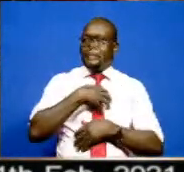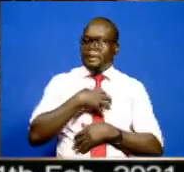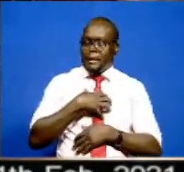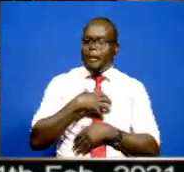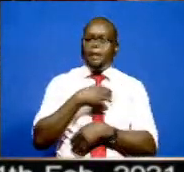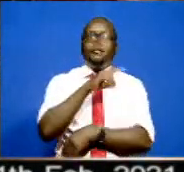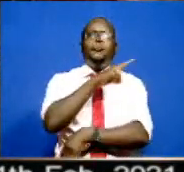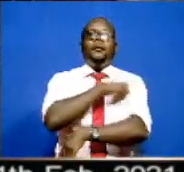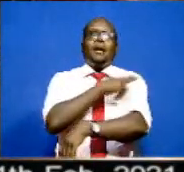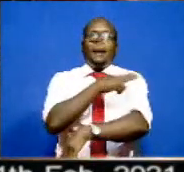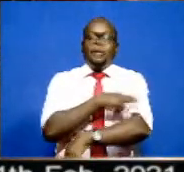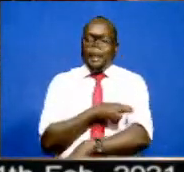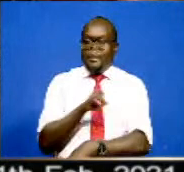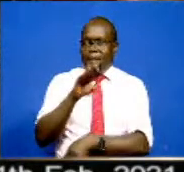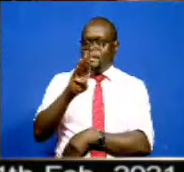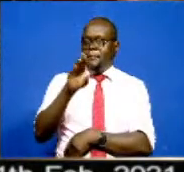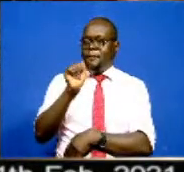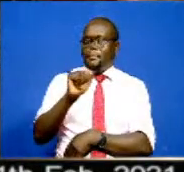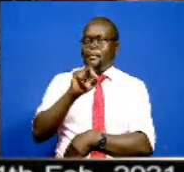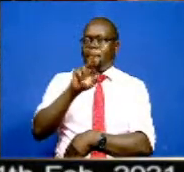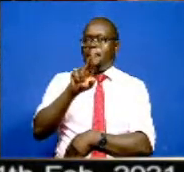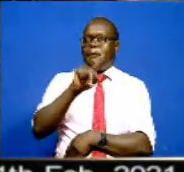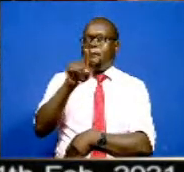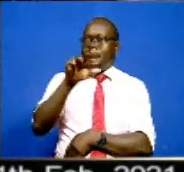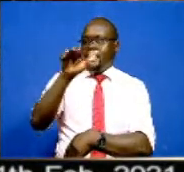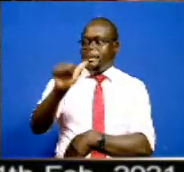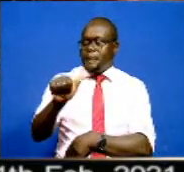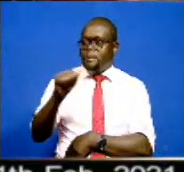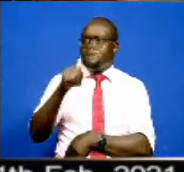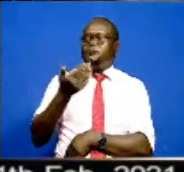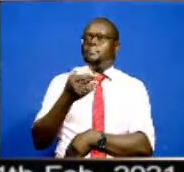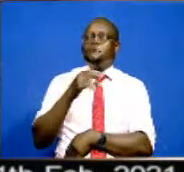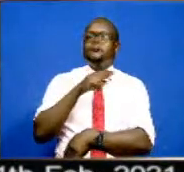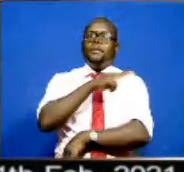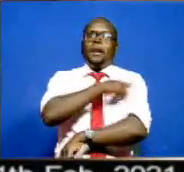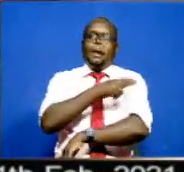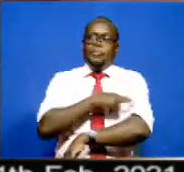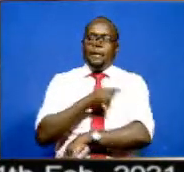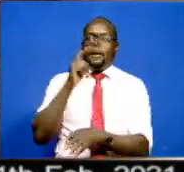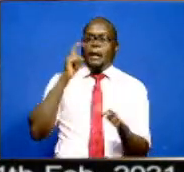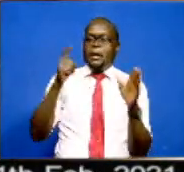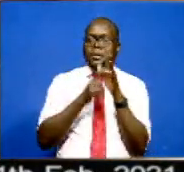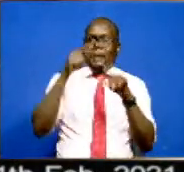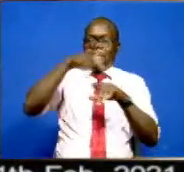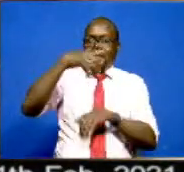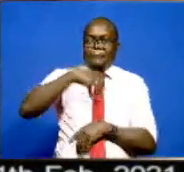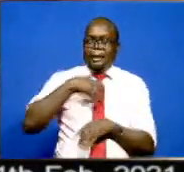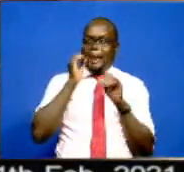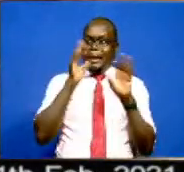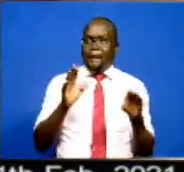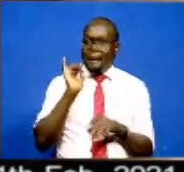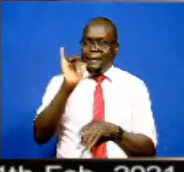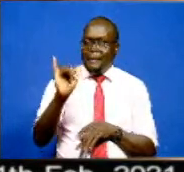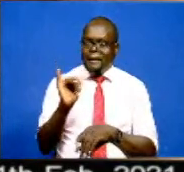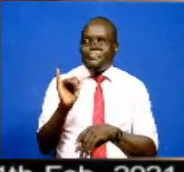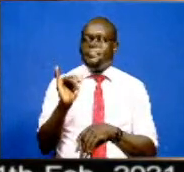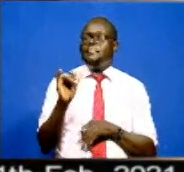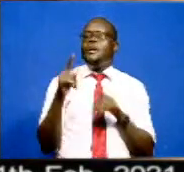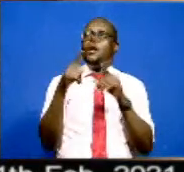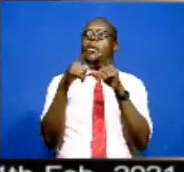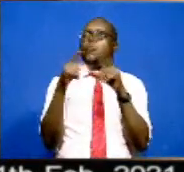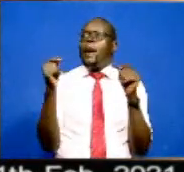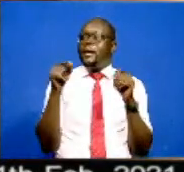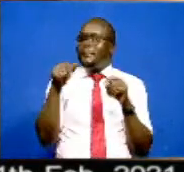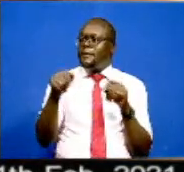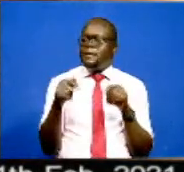Captain Didimas Barasa. Mr. Speaker, captains are not recognized when they are retired. Mr. Speaker, that title should be. This is a